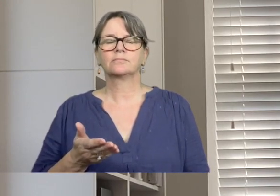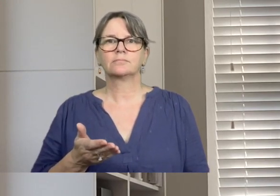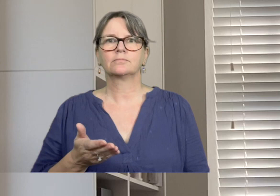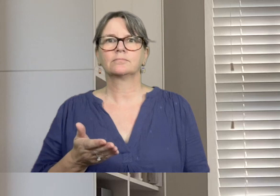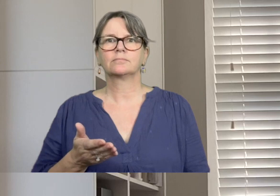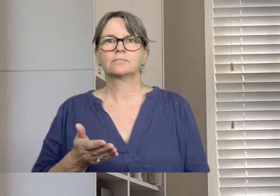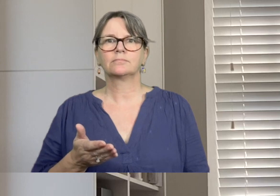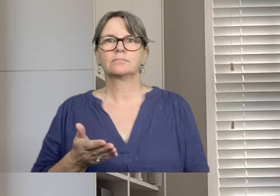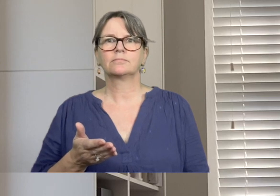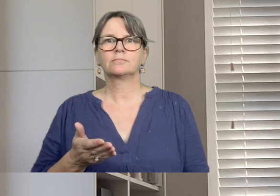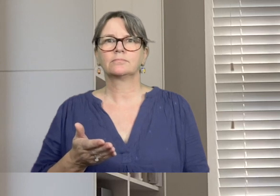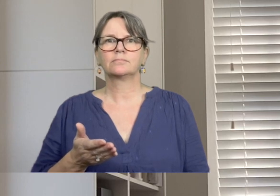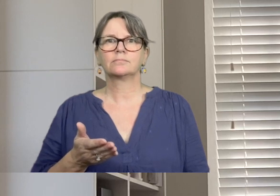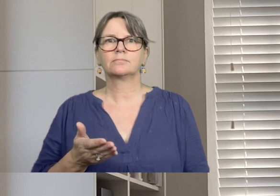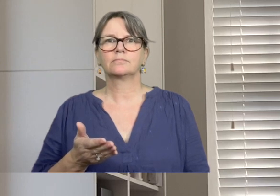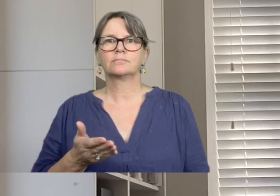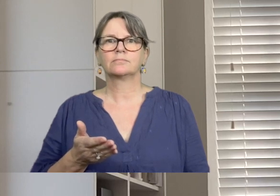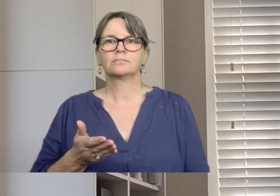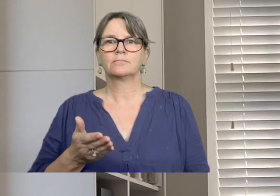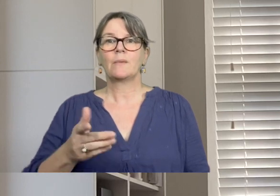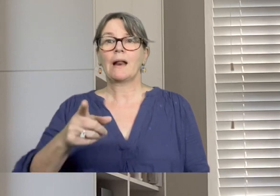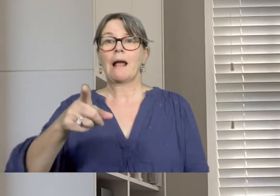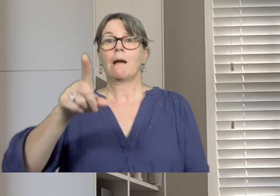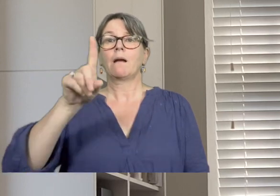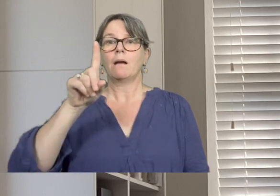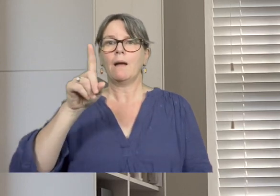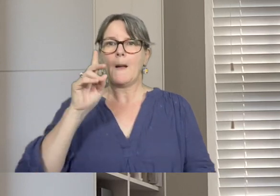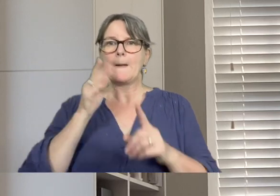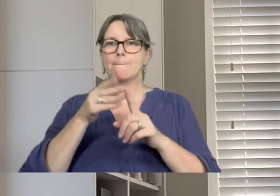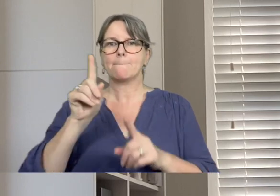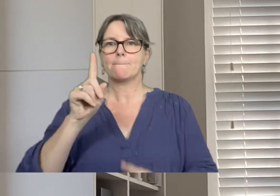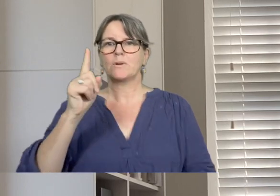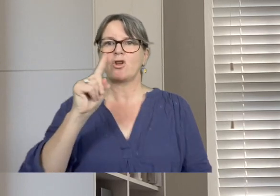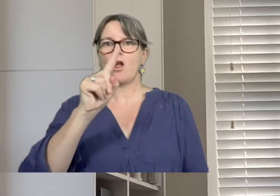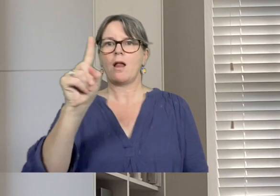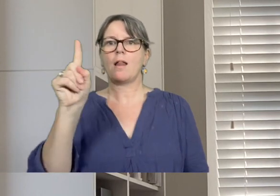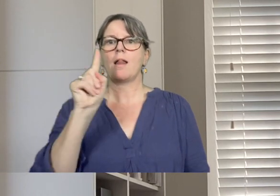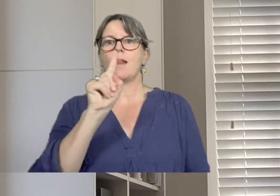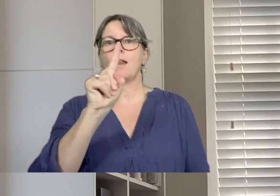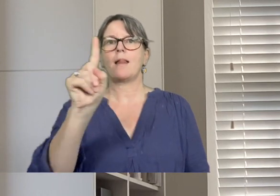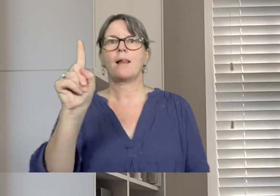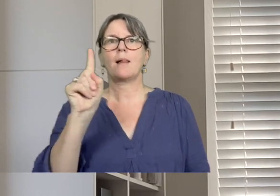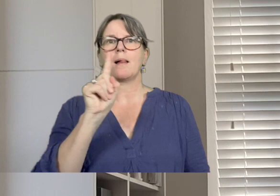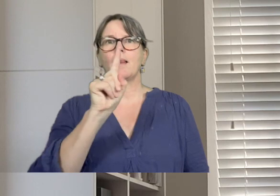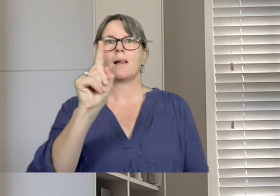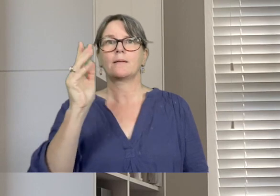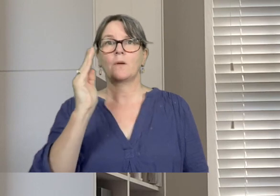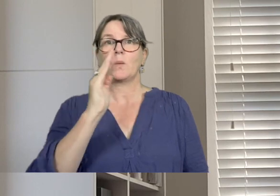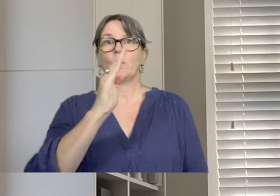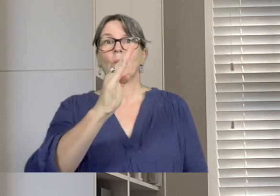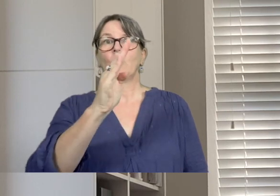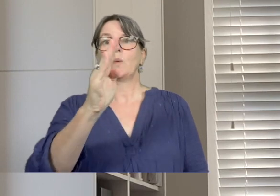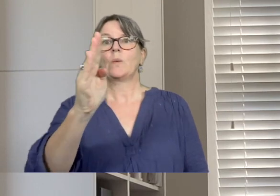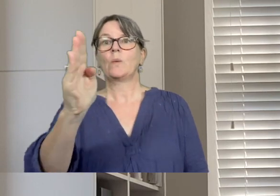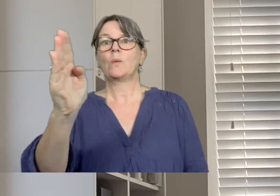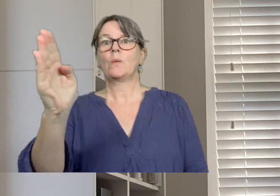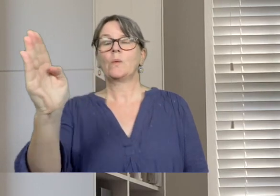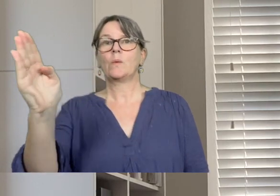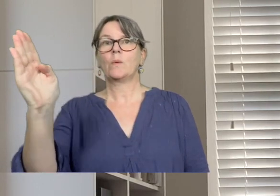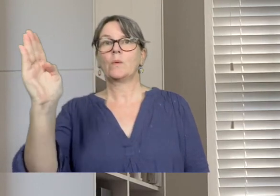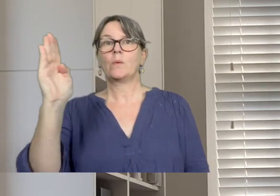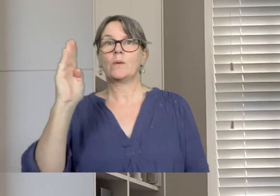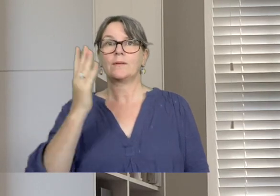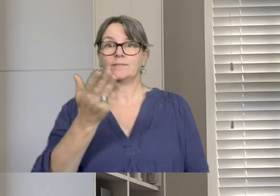length through that leg is giving us some anchoring. The aim is to draw a circle with the leg without disturbing the body. So we take a breath in as we come